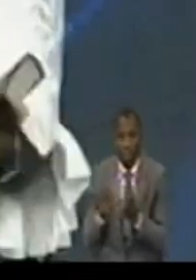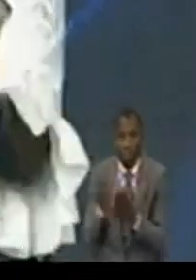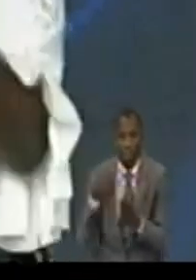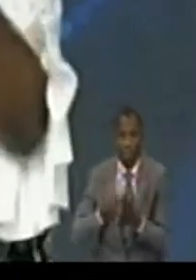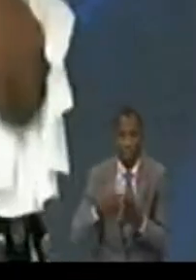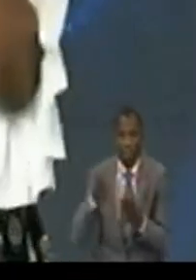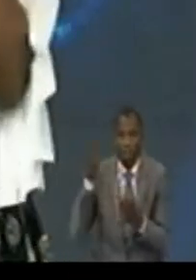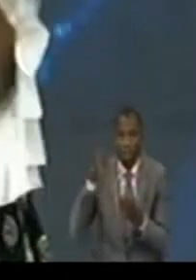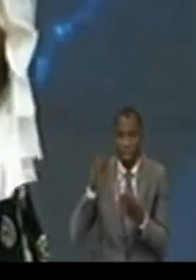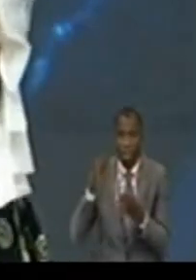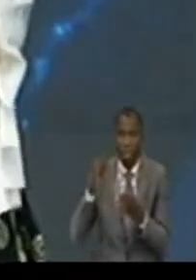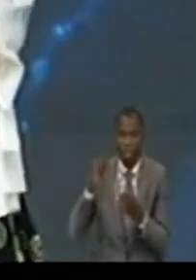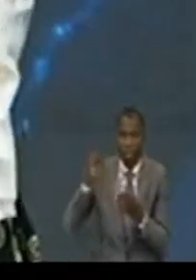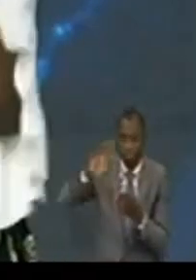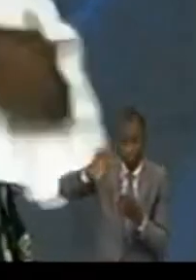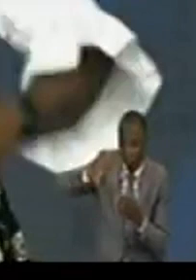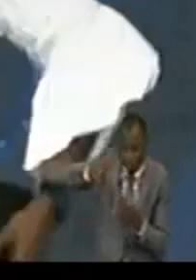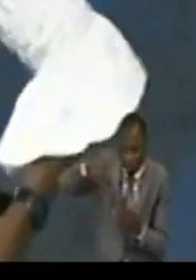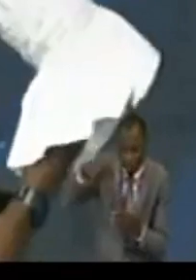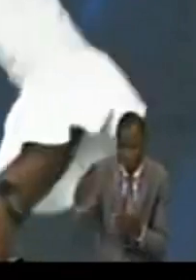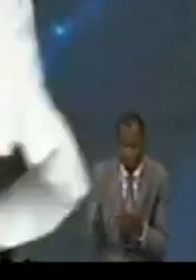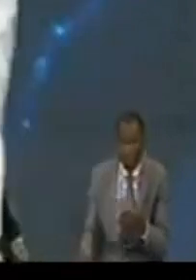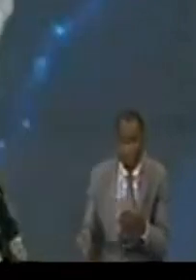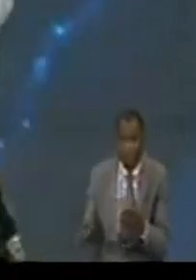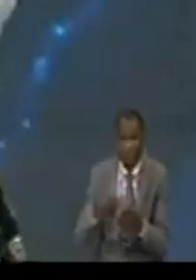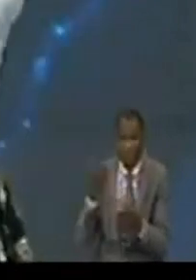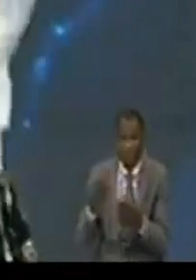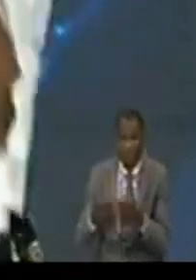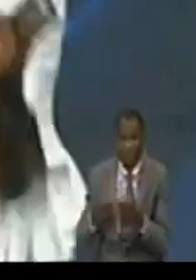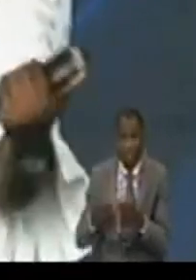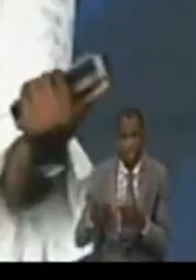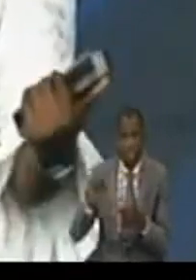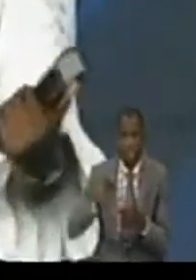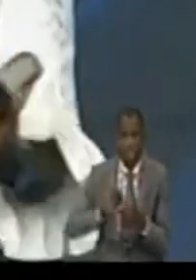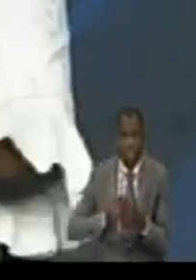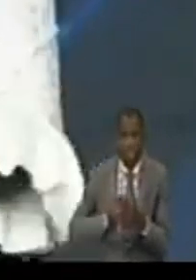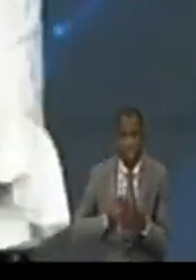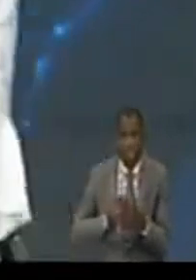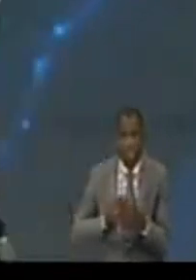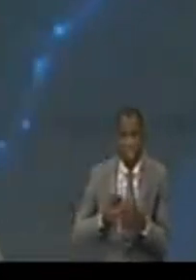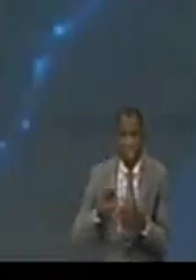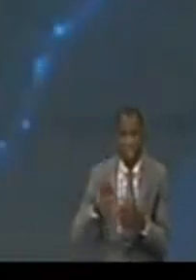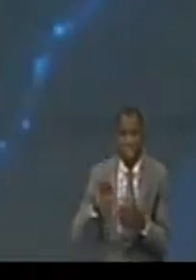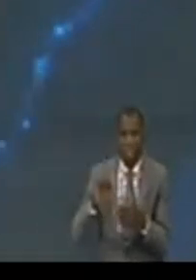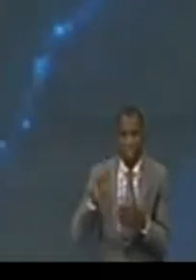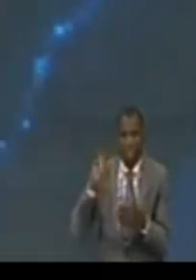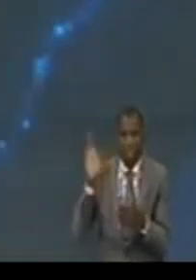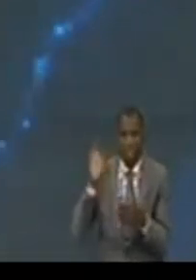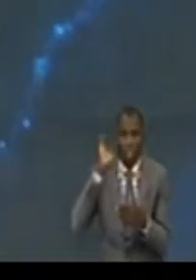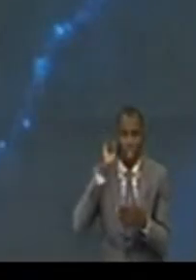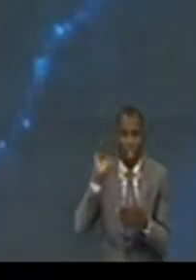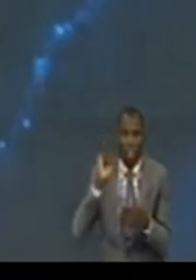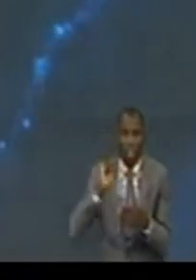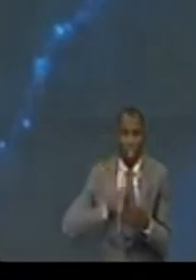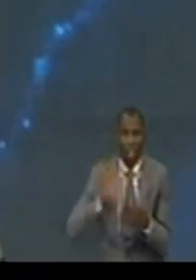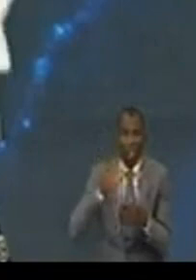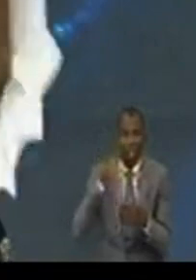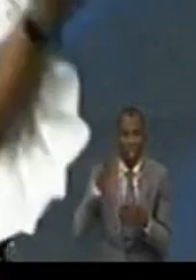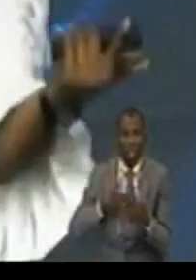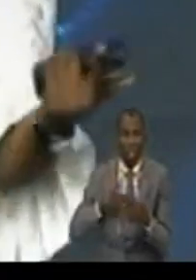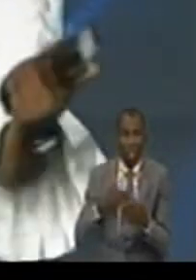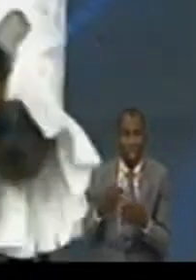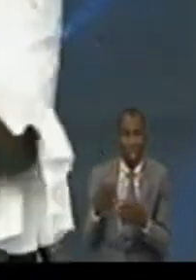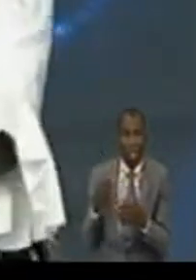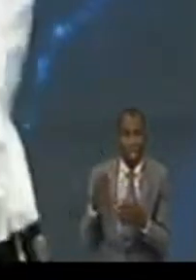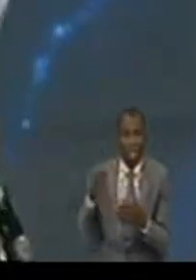highway. I used my hand, I used my hip to hit on the tar road, and my hand, before my head